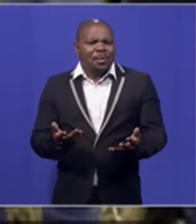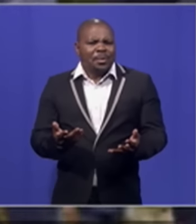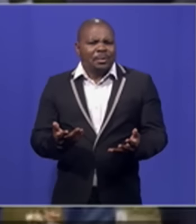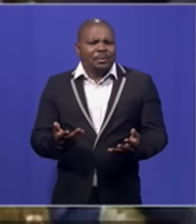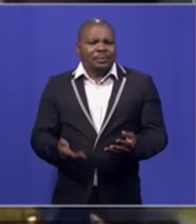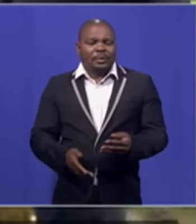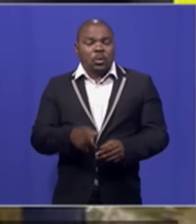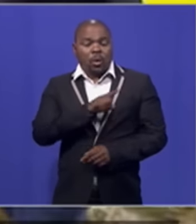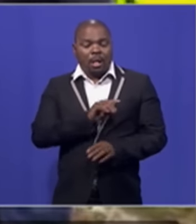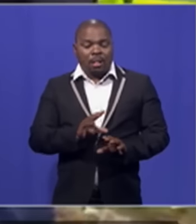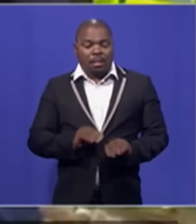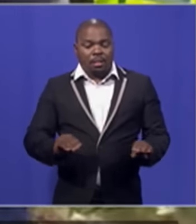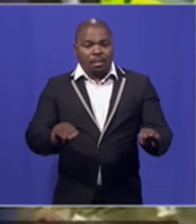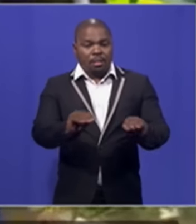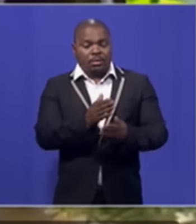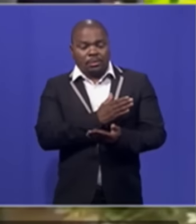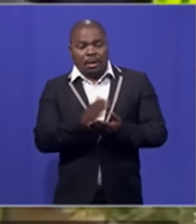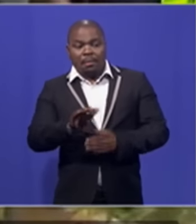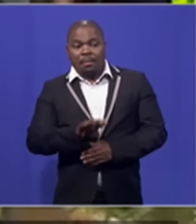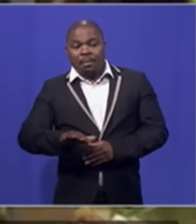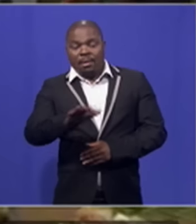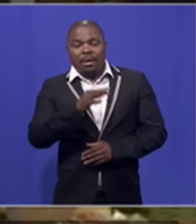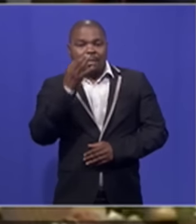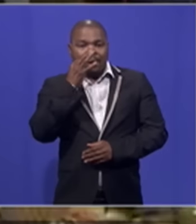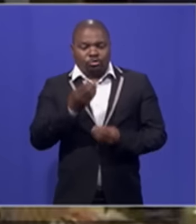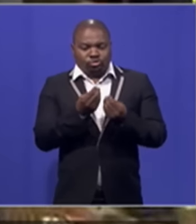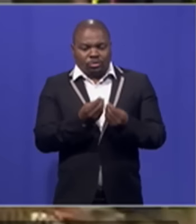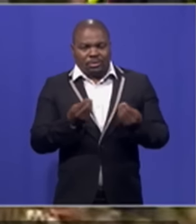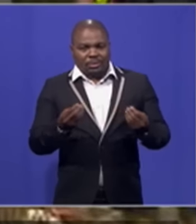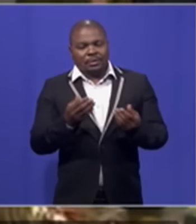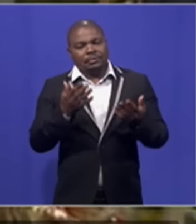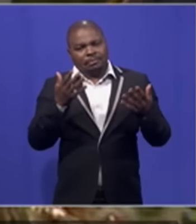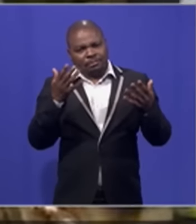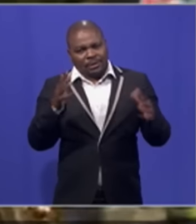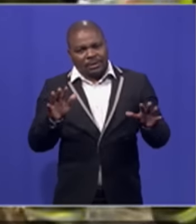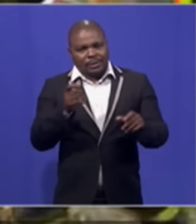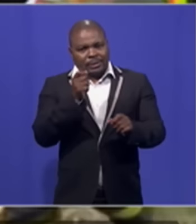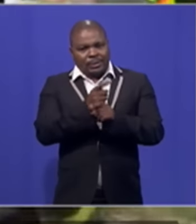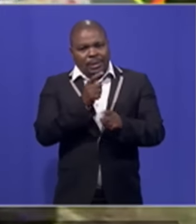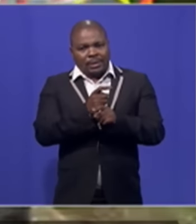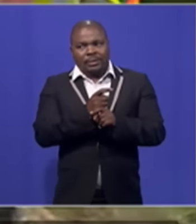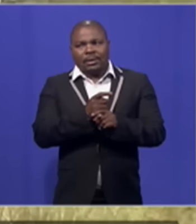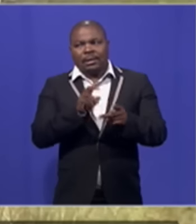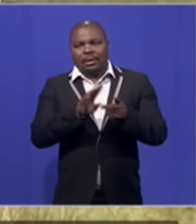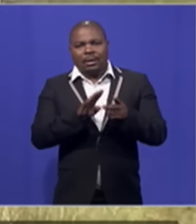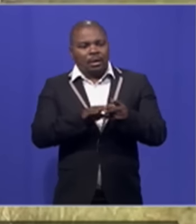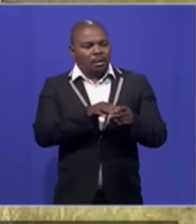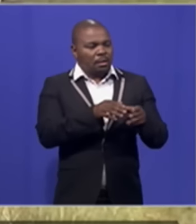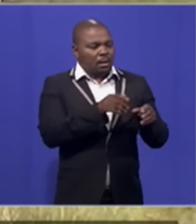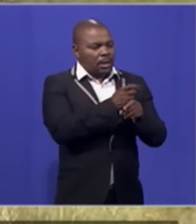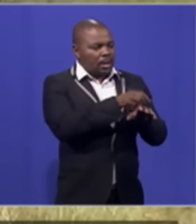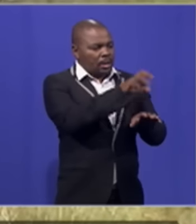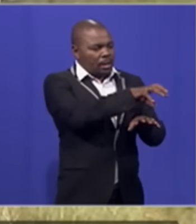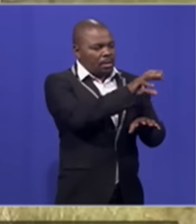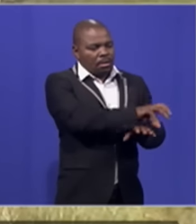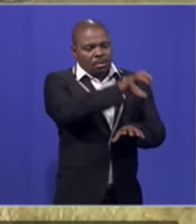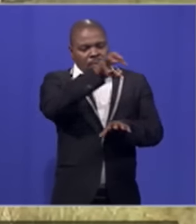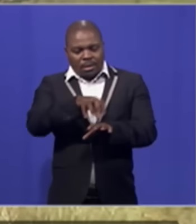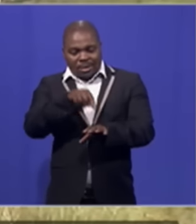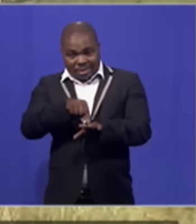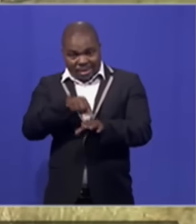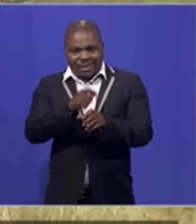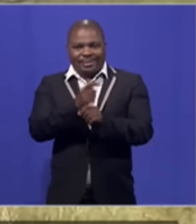hona le menyenyetsi e le hore ya hlahella hore bana ba bang ba bana ne ba le ka tekesing e nngwe mme ba fetolwa ba kenya ka tekesing e nngwe ena